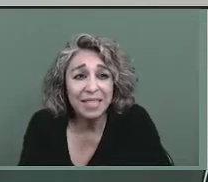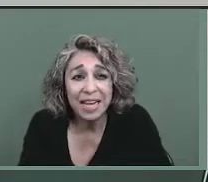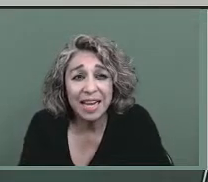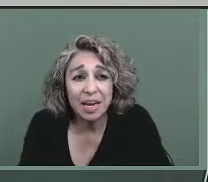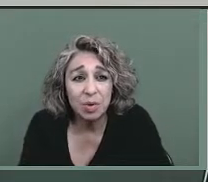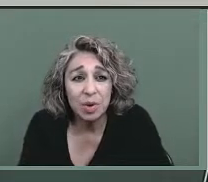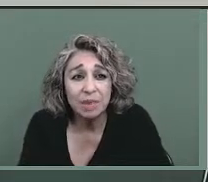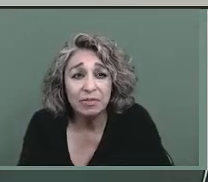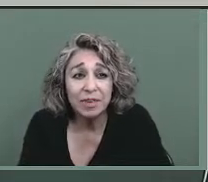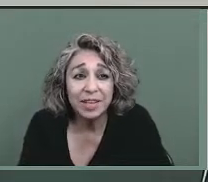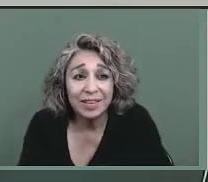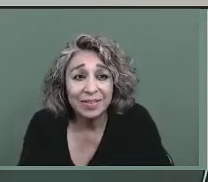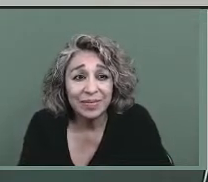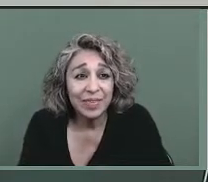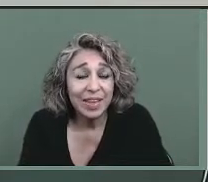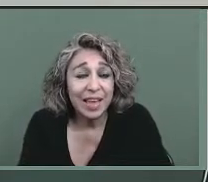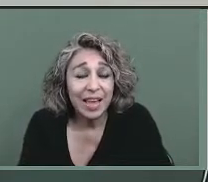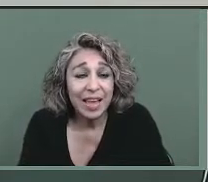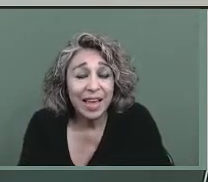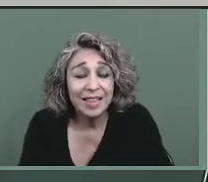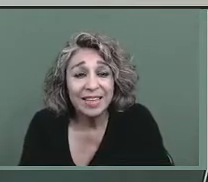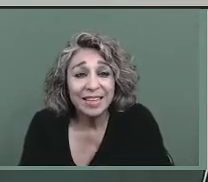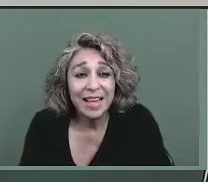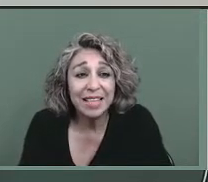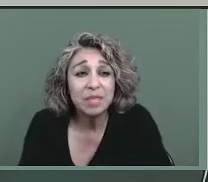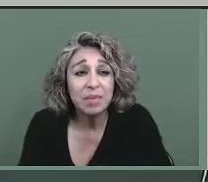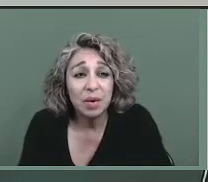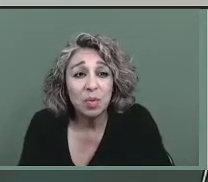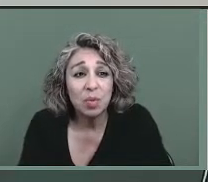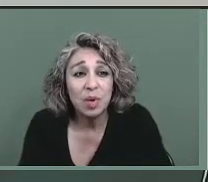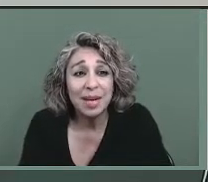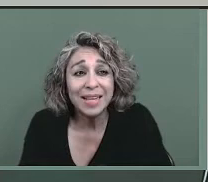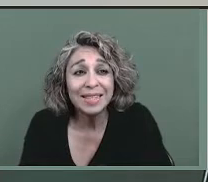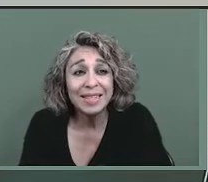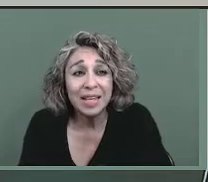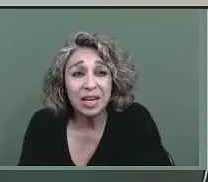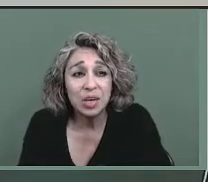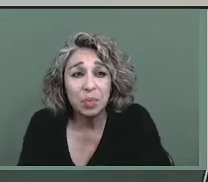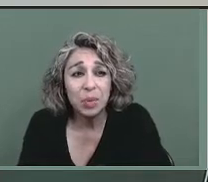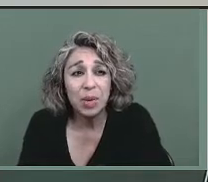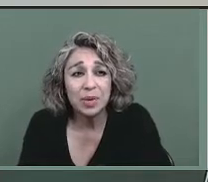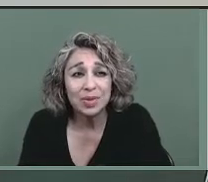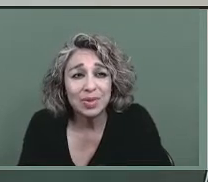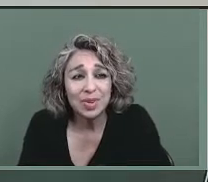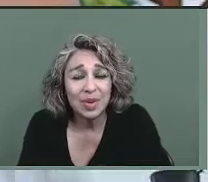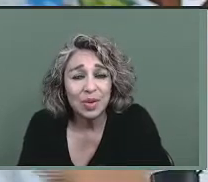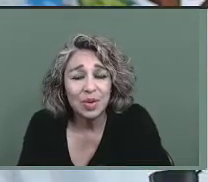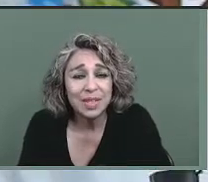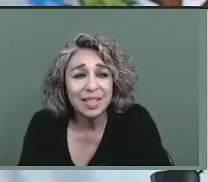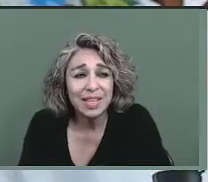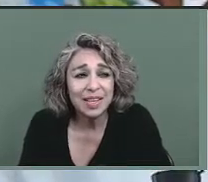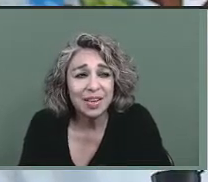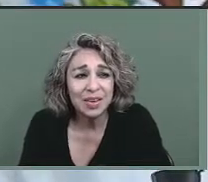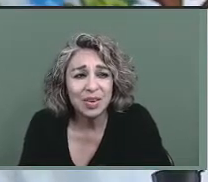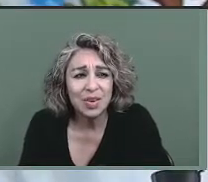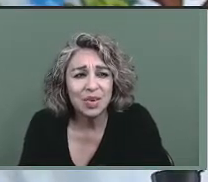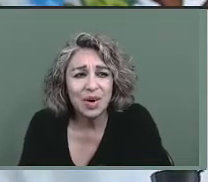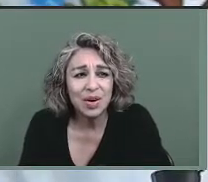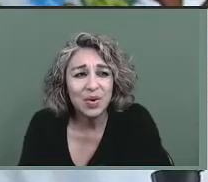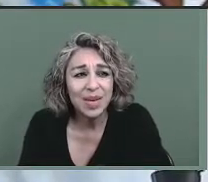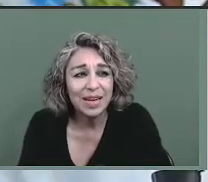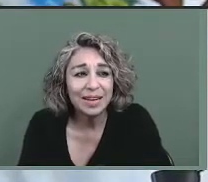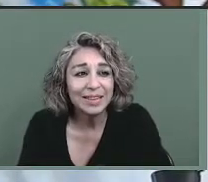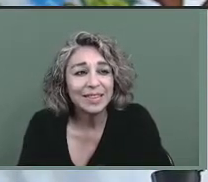spend standing on one foot, and they ask me, what is it that you propose? What is it that you